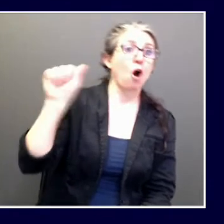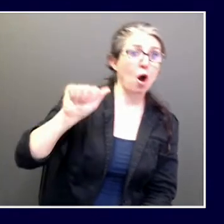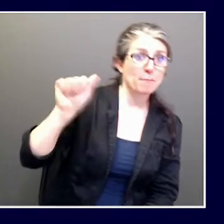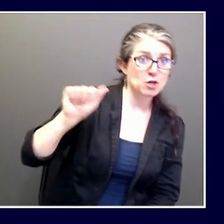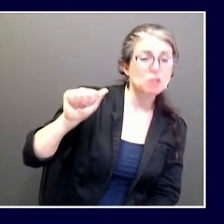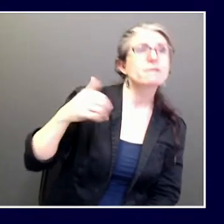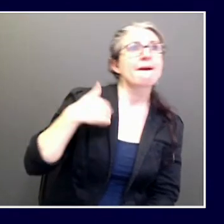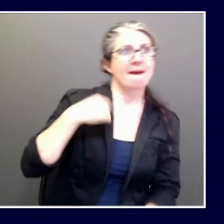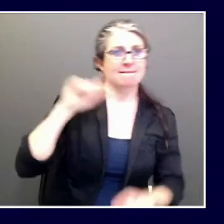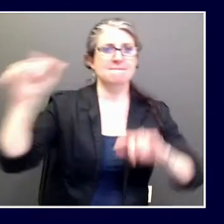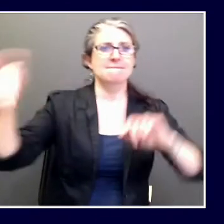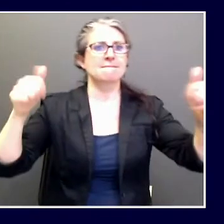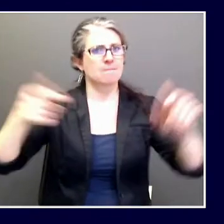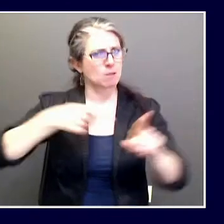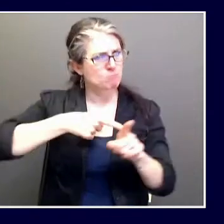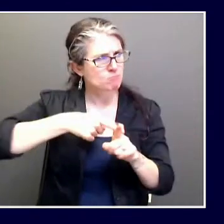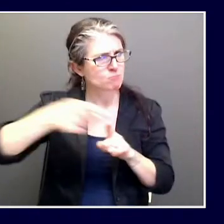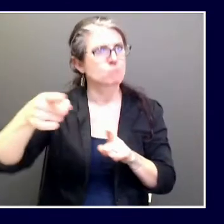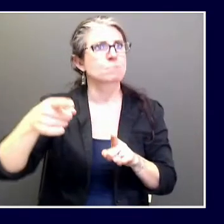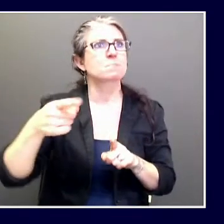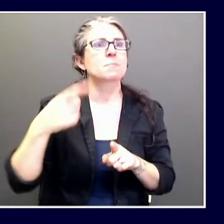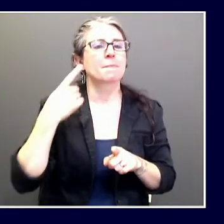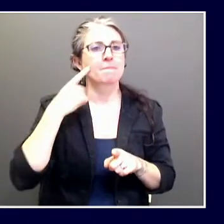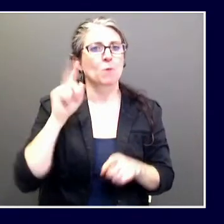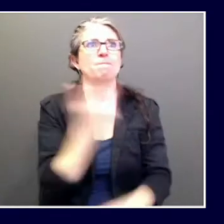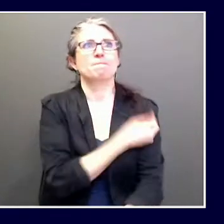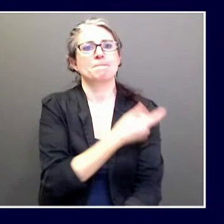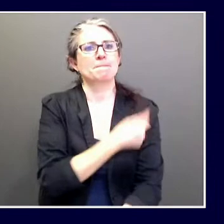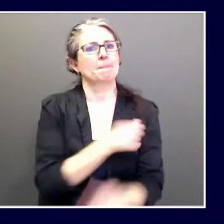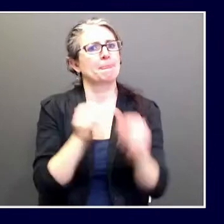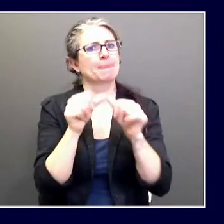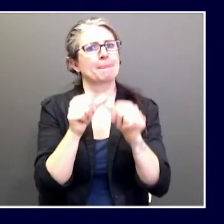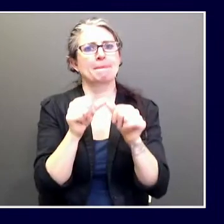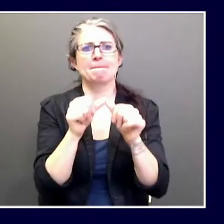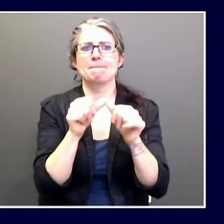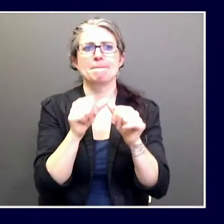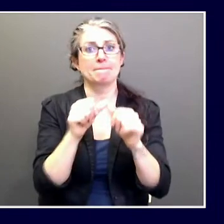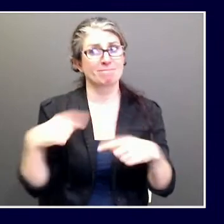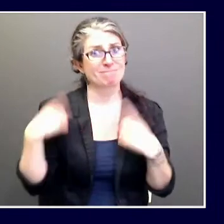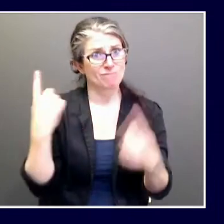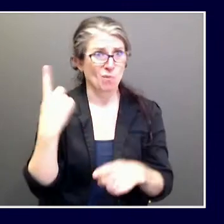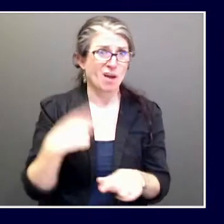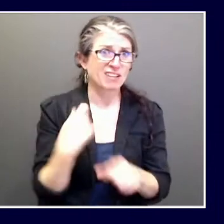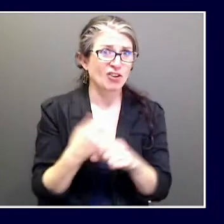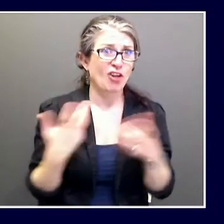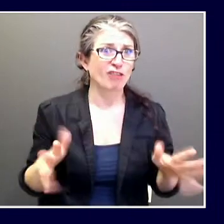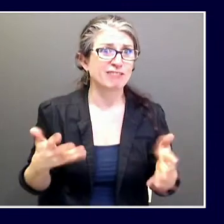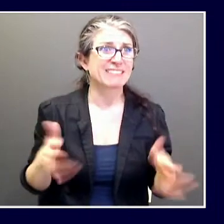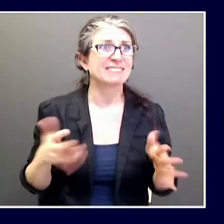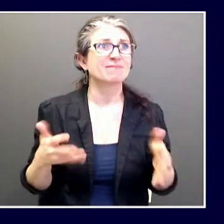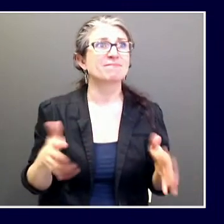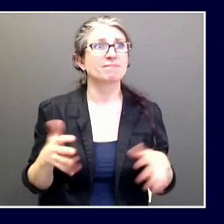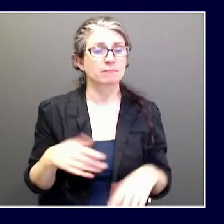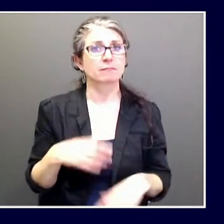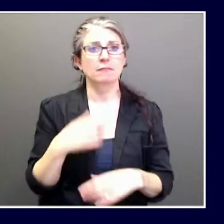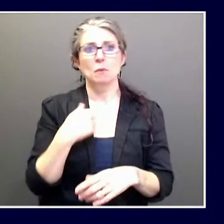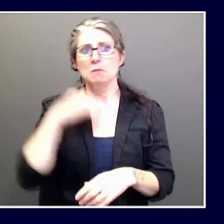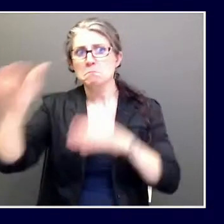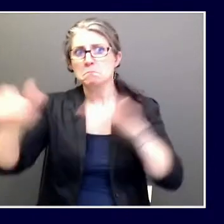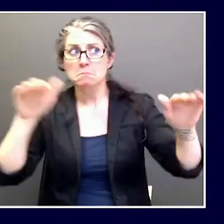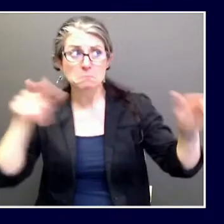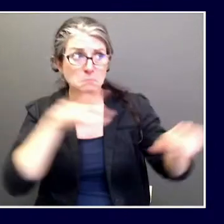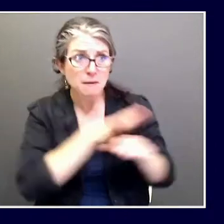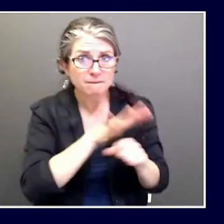Maine. Those sites have been open and active throughout the year. We're working to shore up their capacity. They've been doing 500,